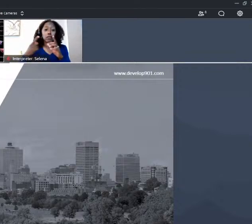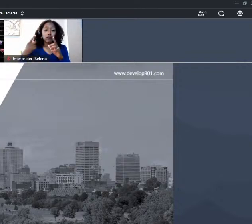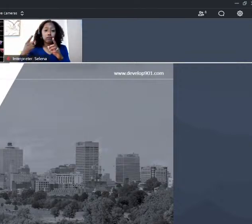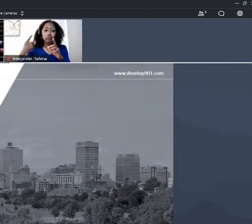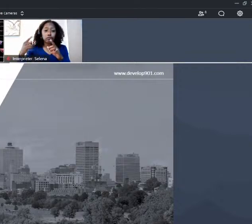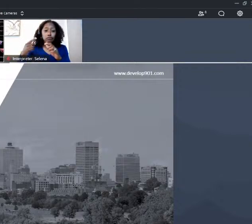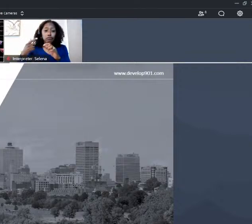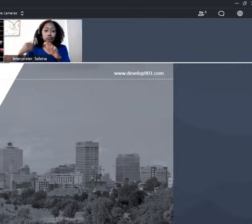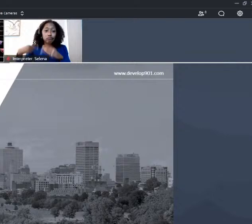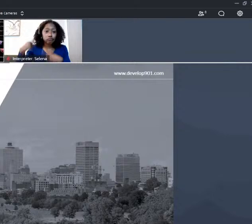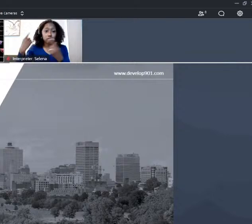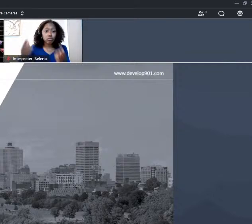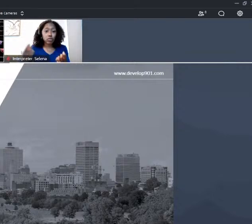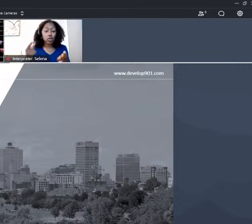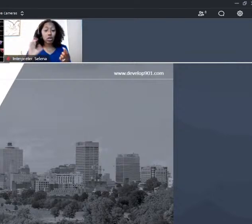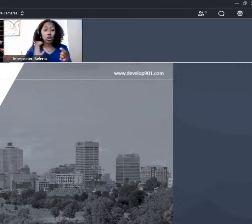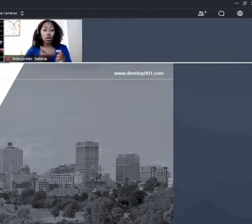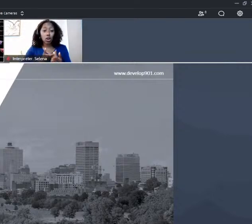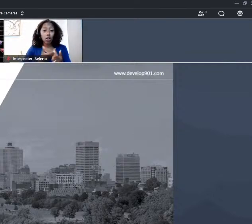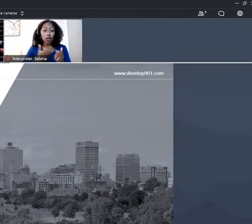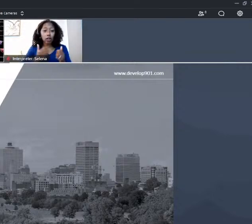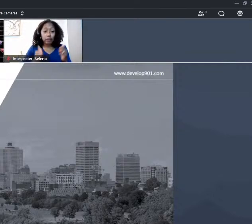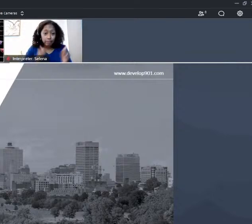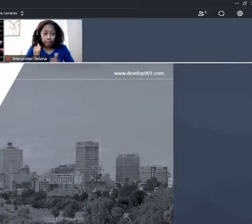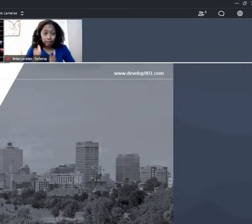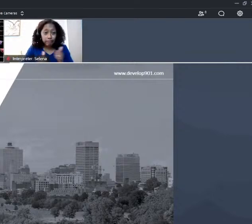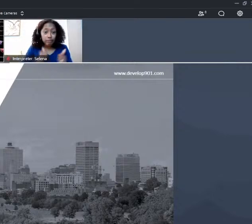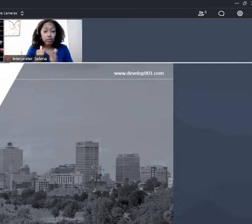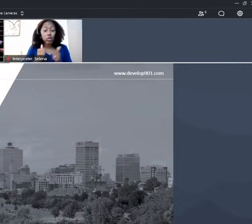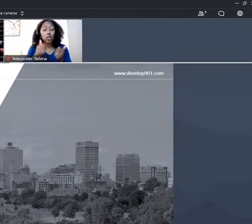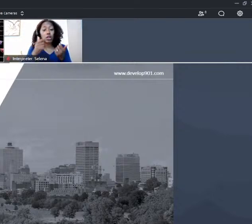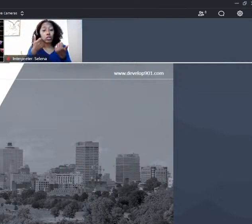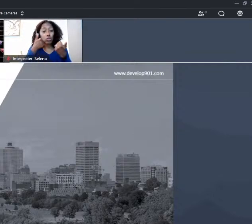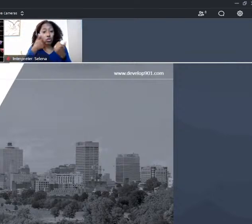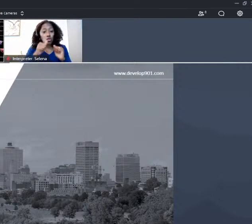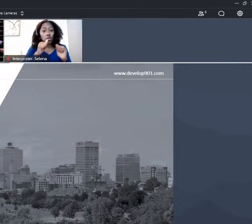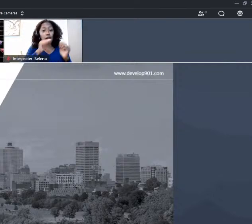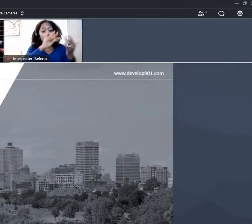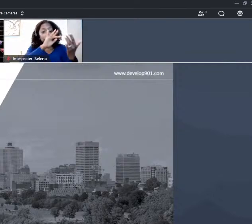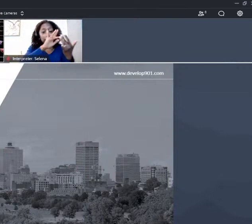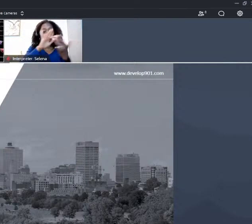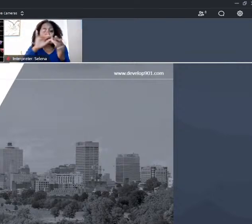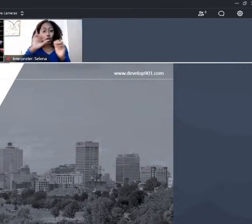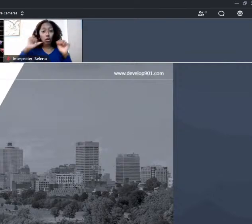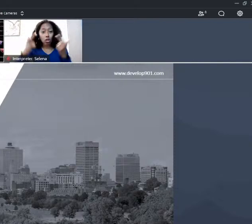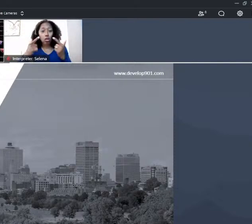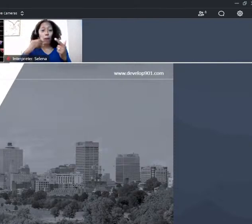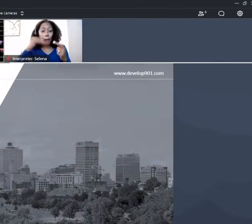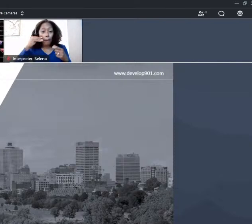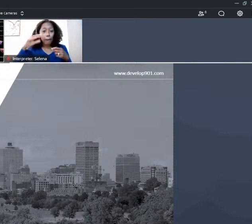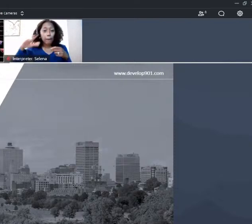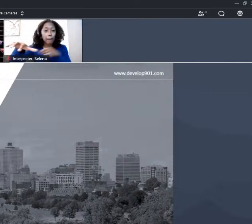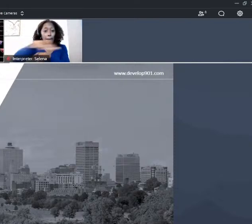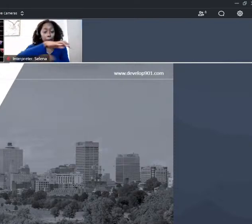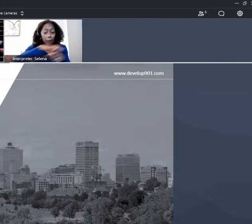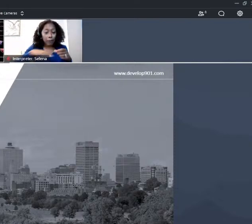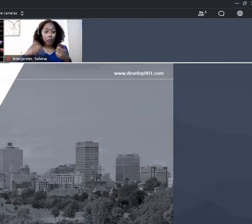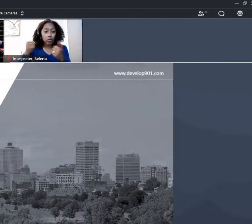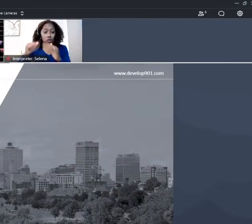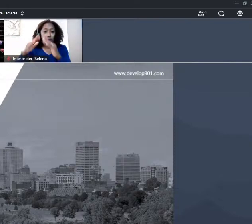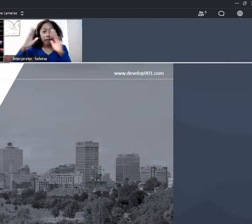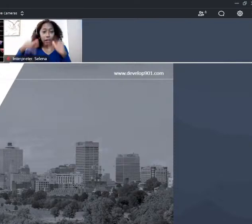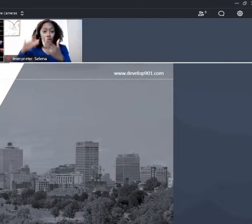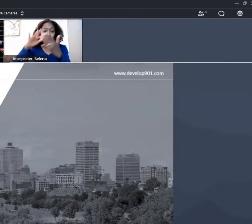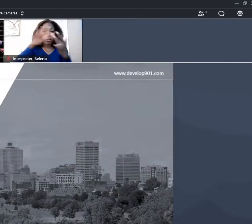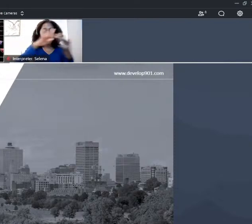outreach engagement has been done to touch all VECA households. It's telling. And